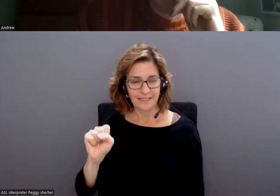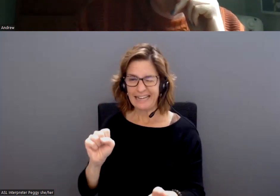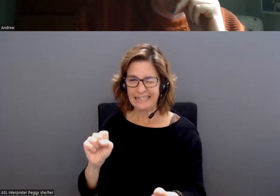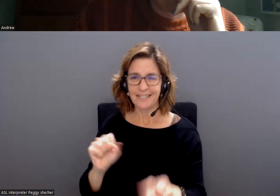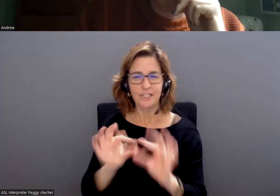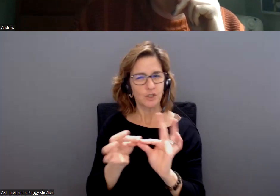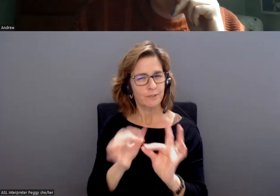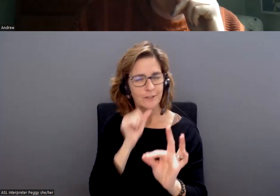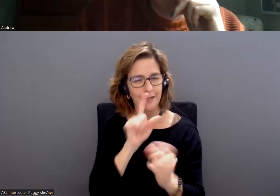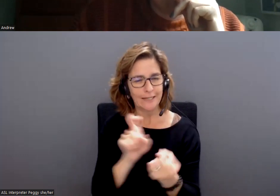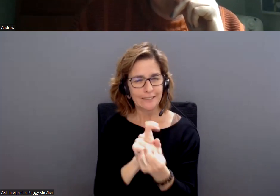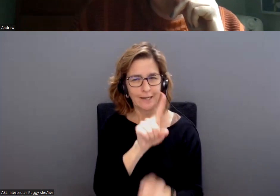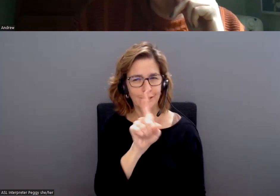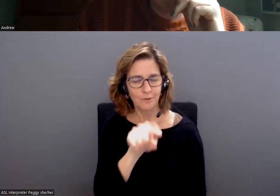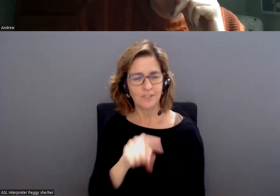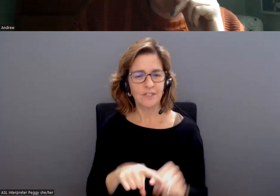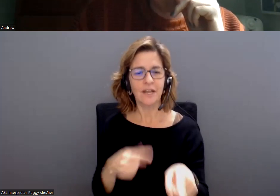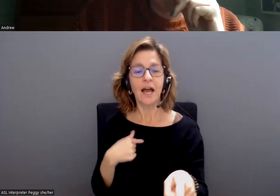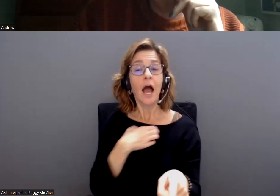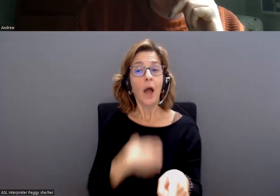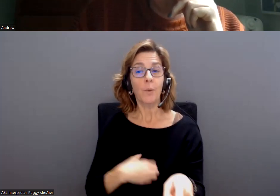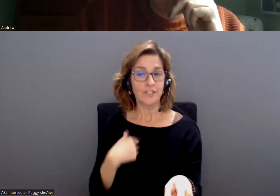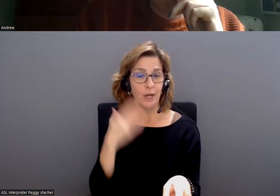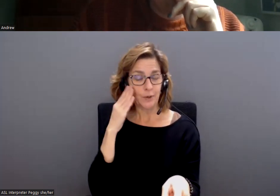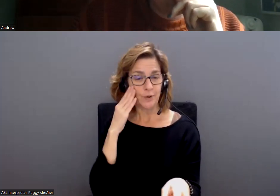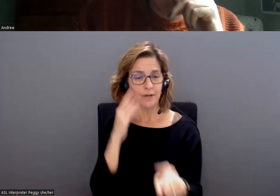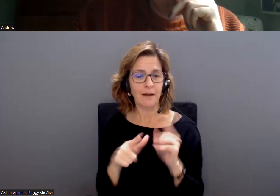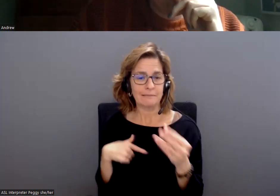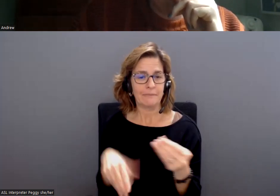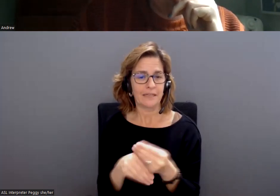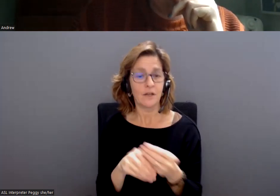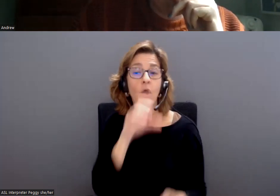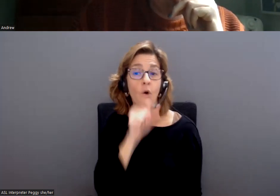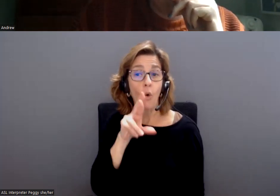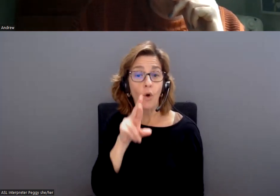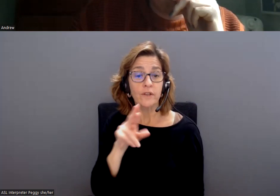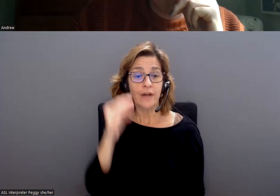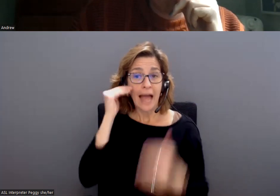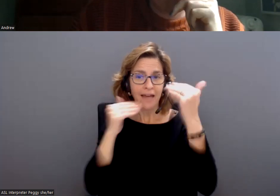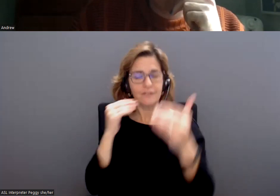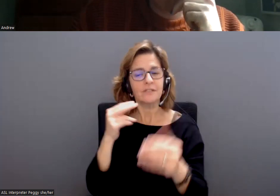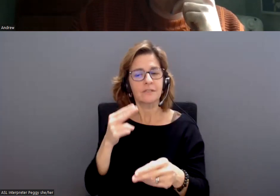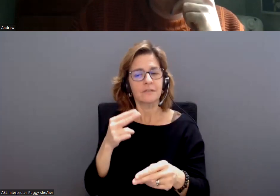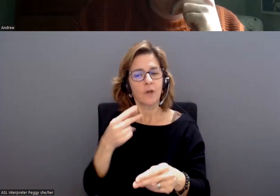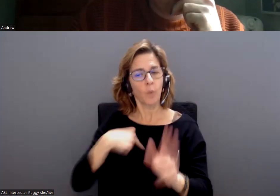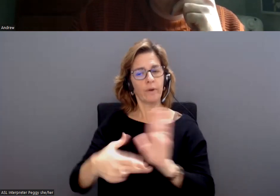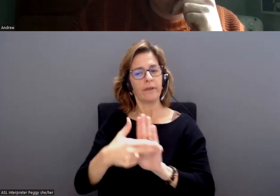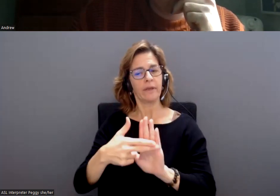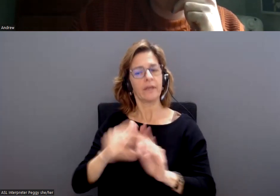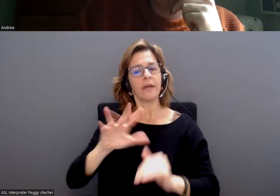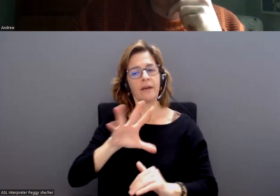you go. But I did just want to say that that we also name older adults as 50 plus. And so if any of you are working